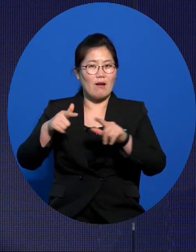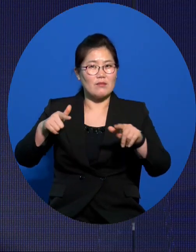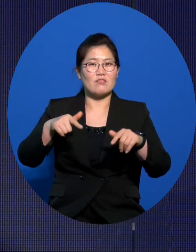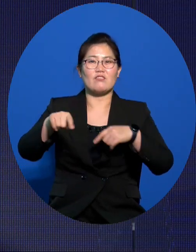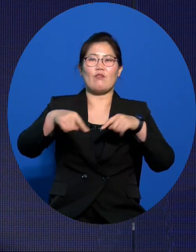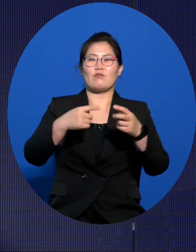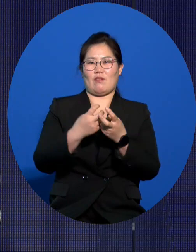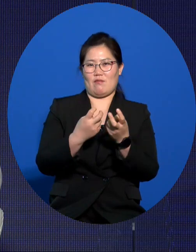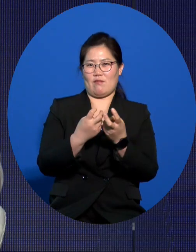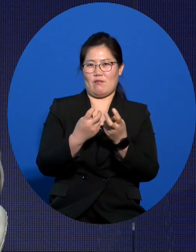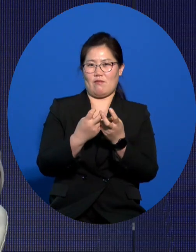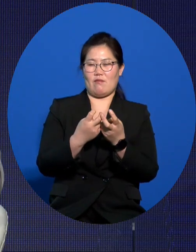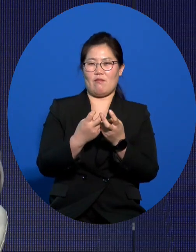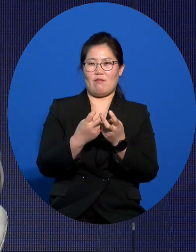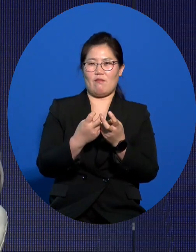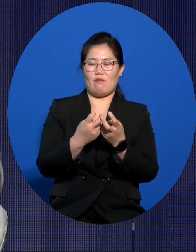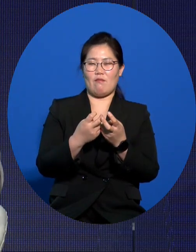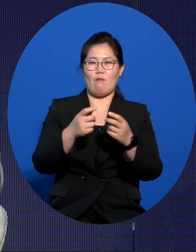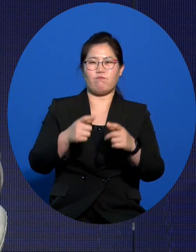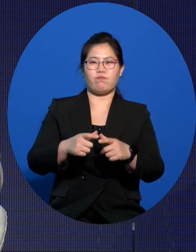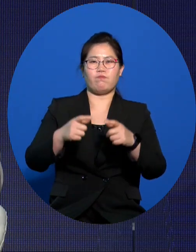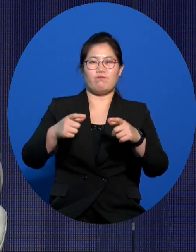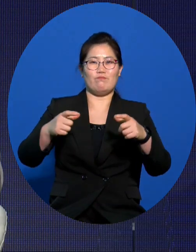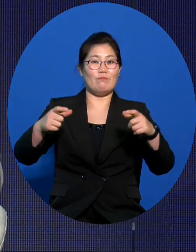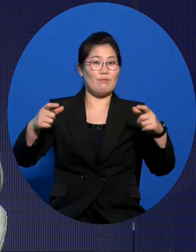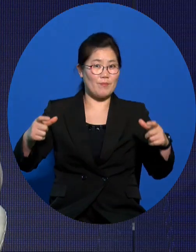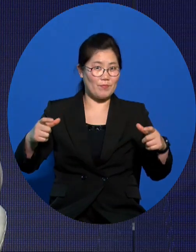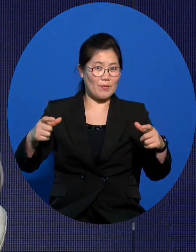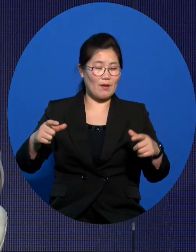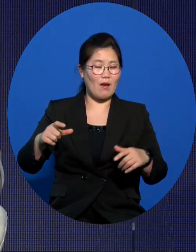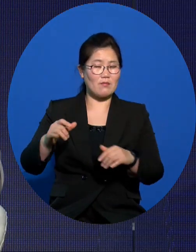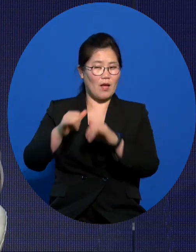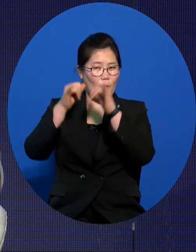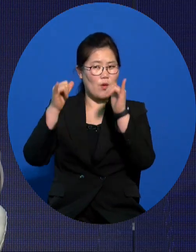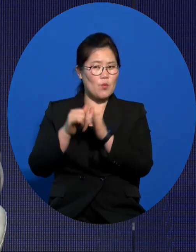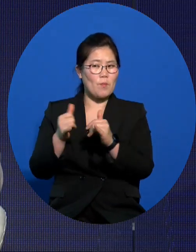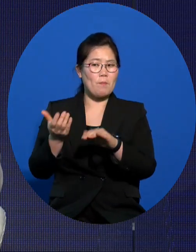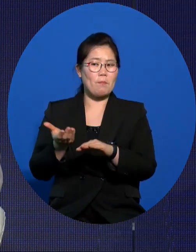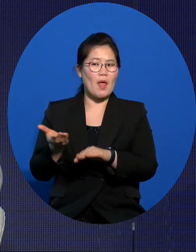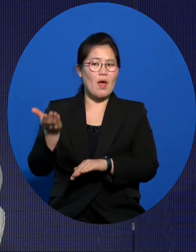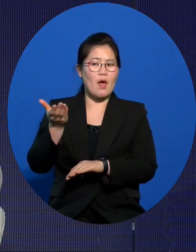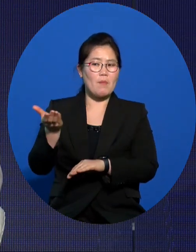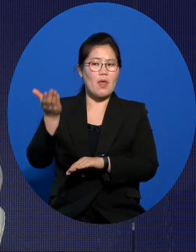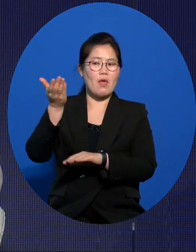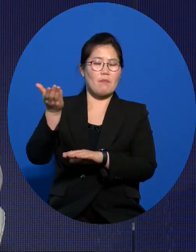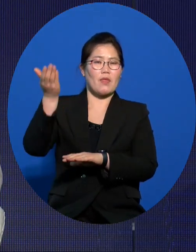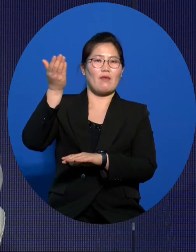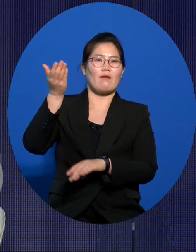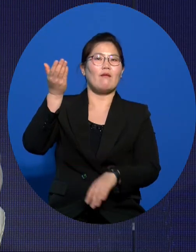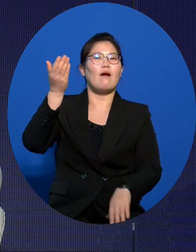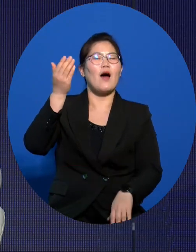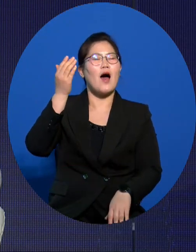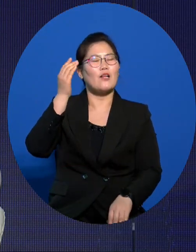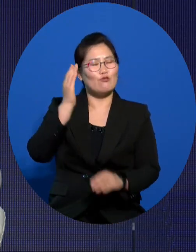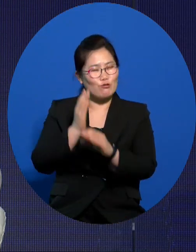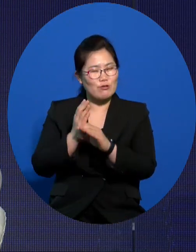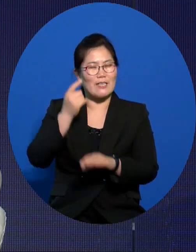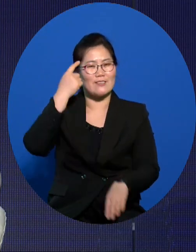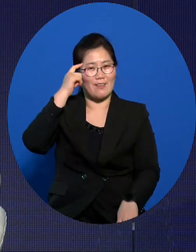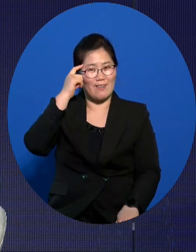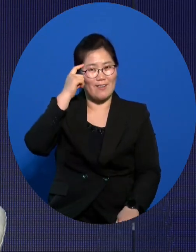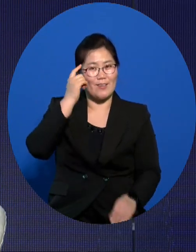different policies such as the sign language and text translation service policies being formulated